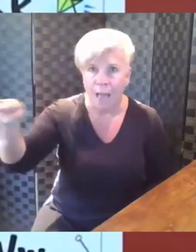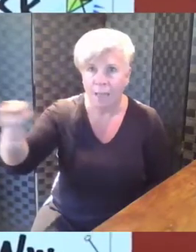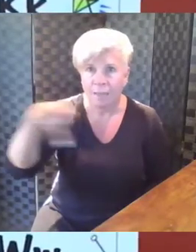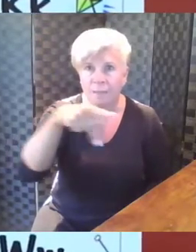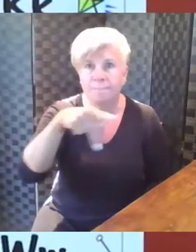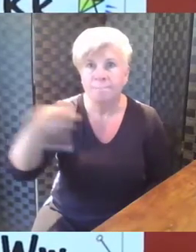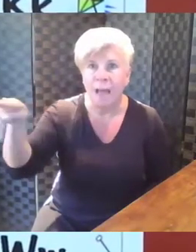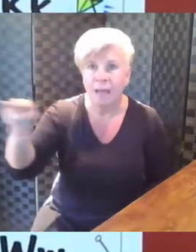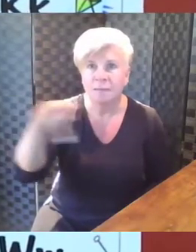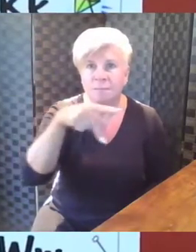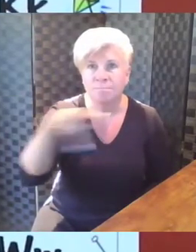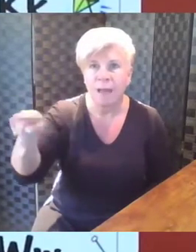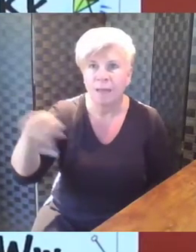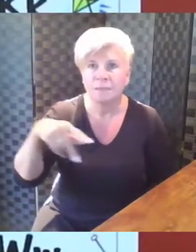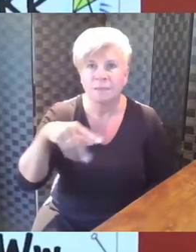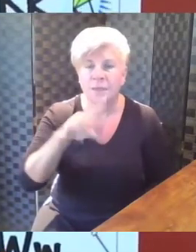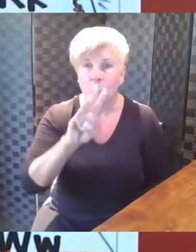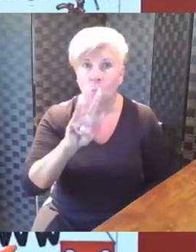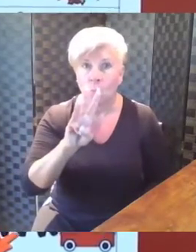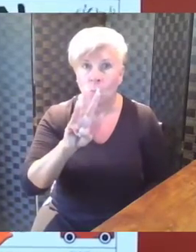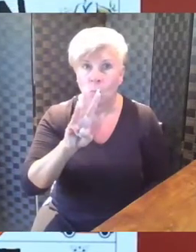P, it says, puh.